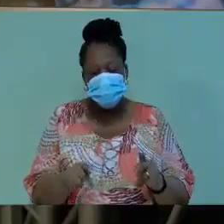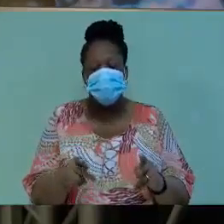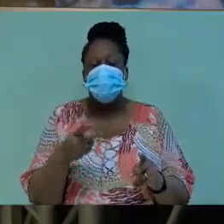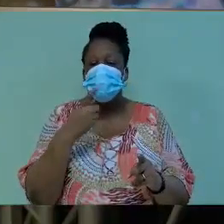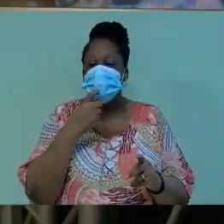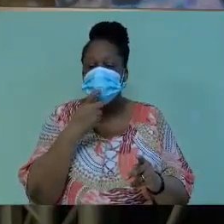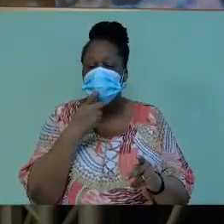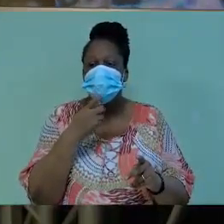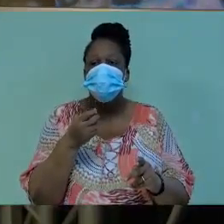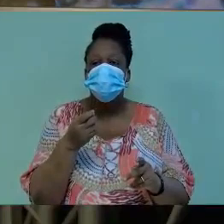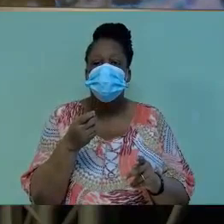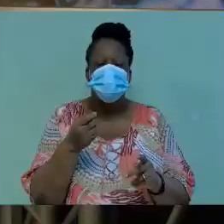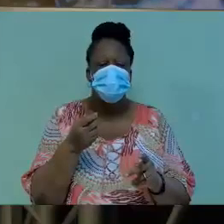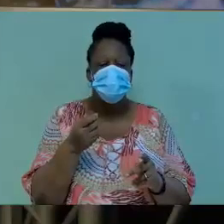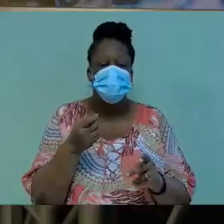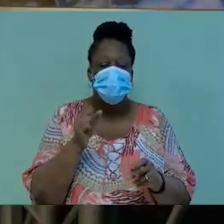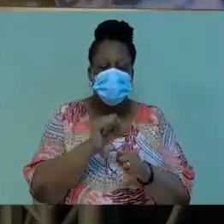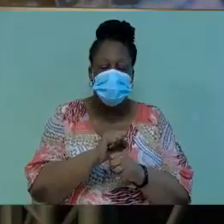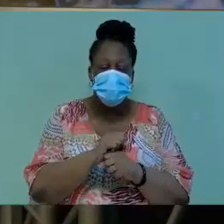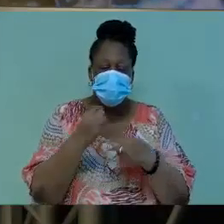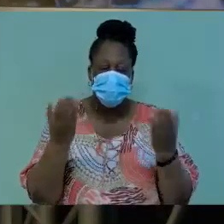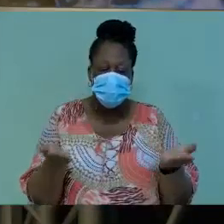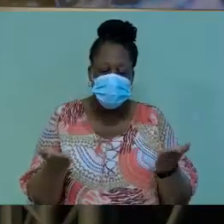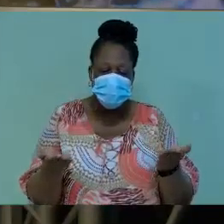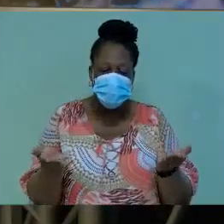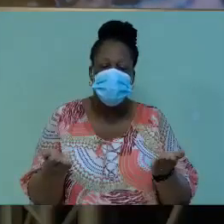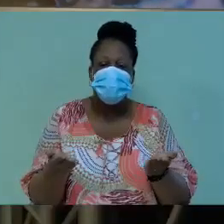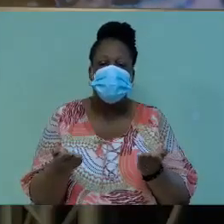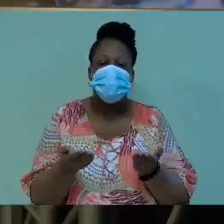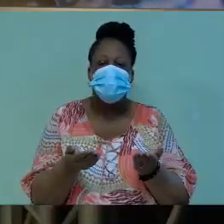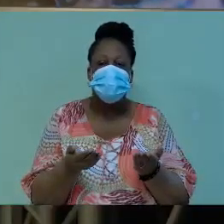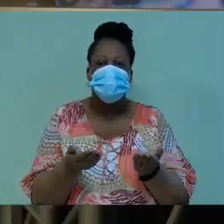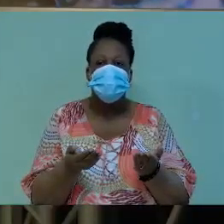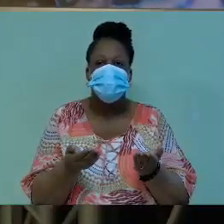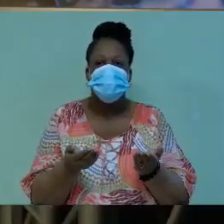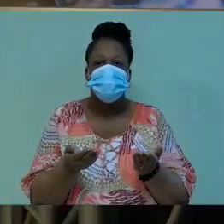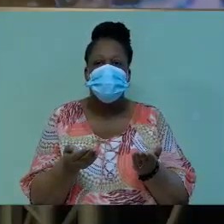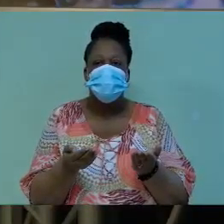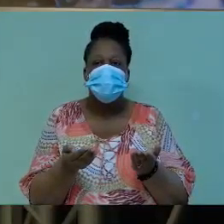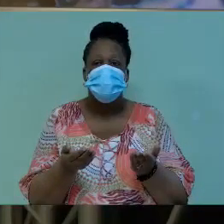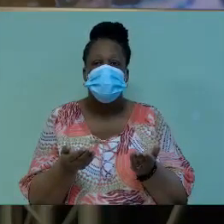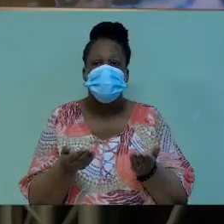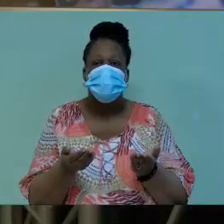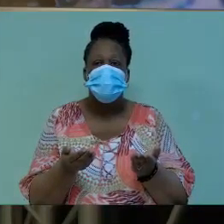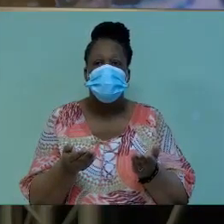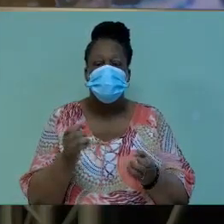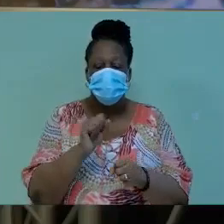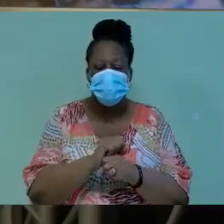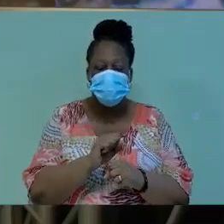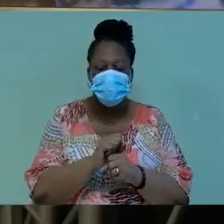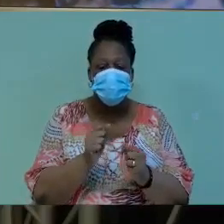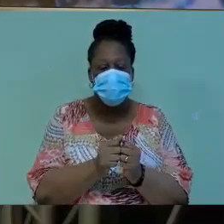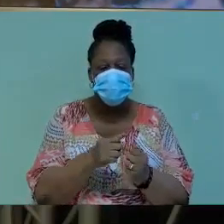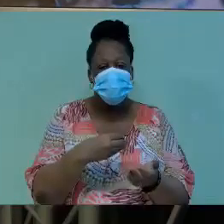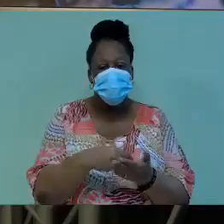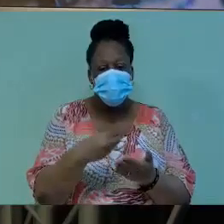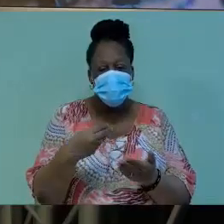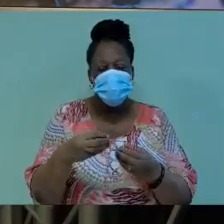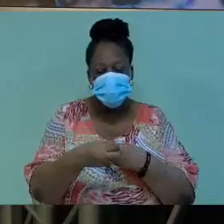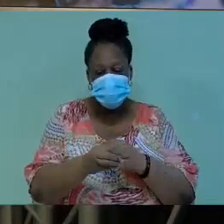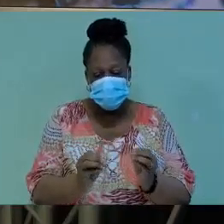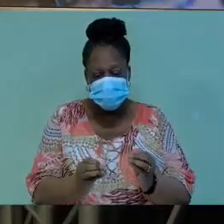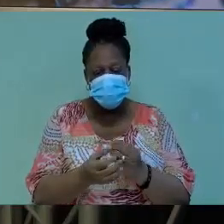Claricia Longley Stevens, and Ms. Owika Petty. They would have assisted the Treasury, and we are grateful for their assistance. As